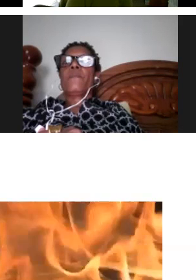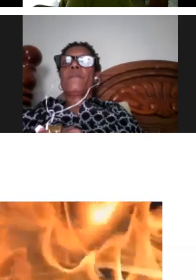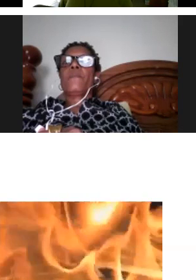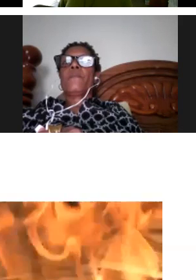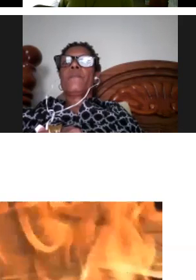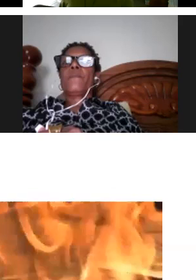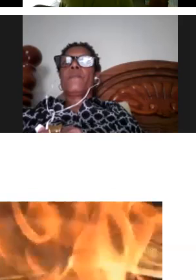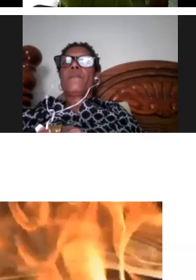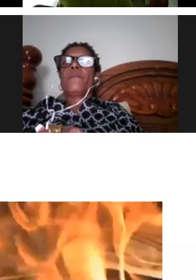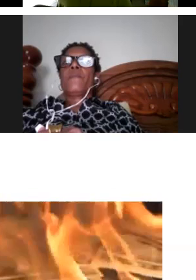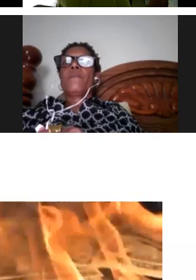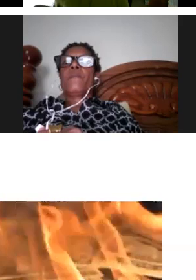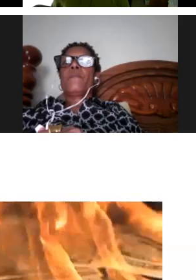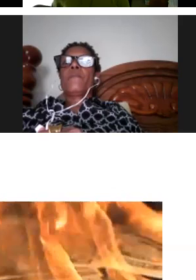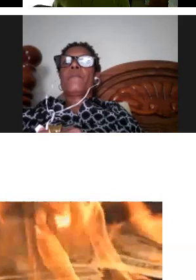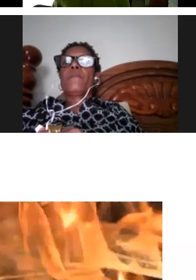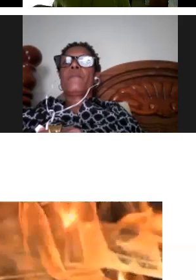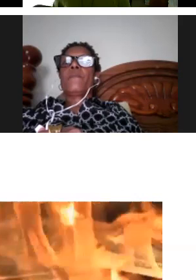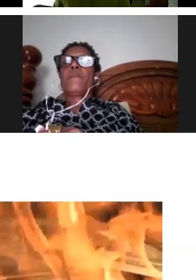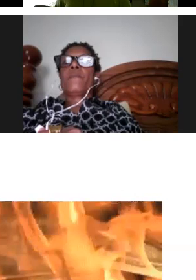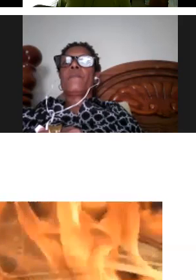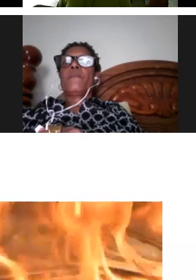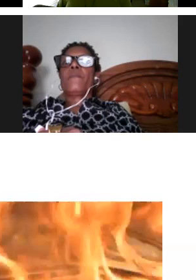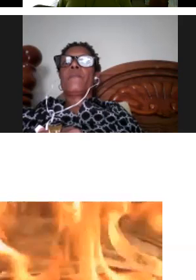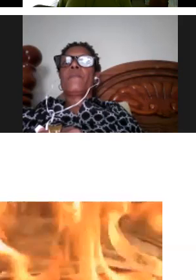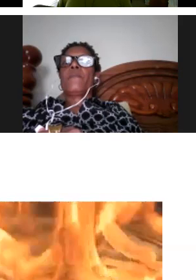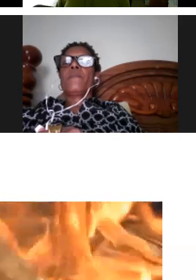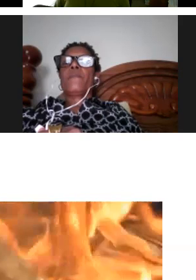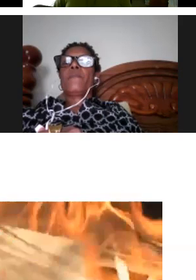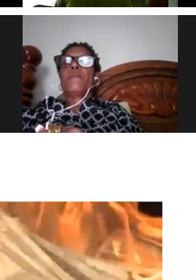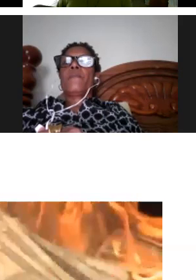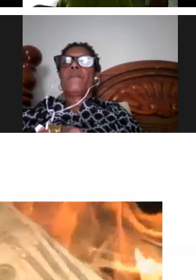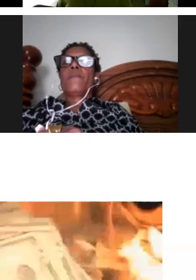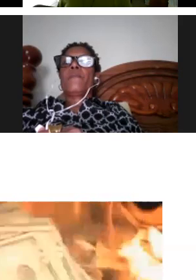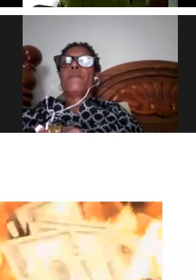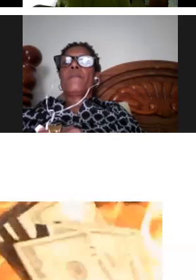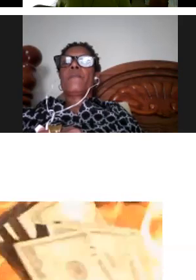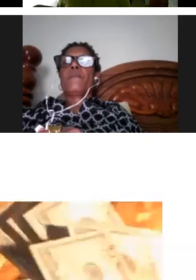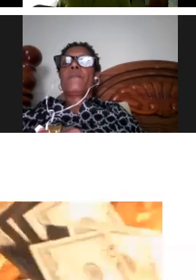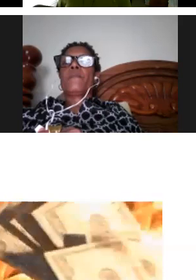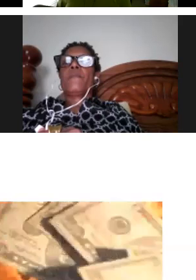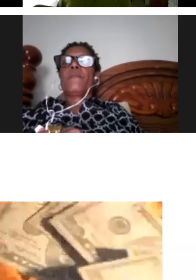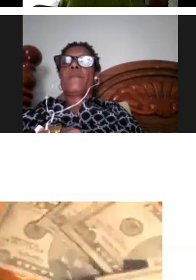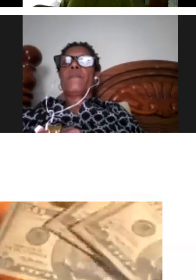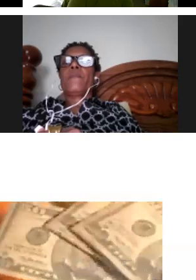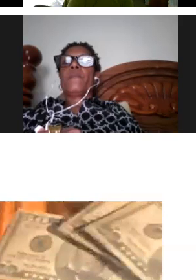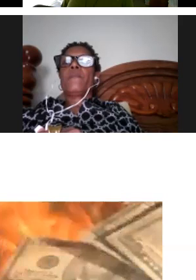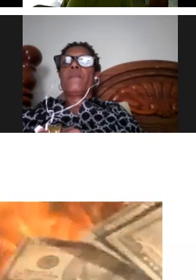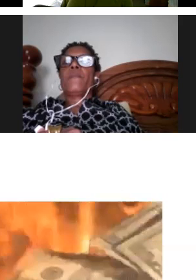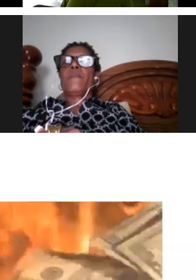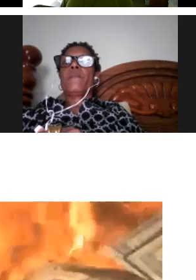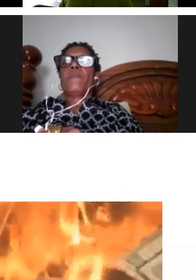$10,586 per person in health expenditures in the United States, which is just about half of the